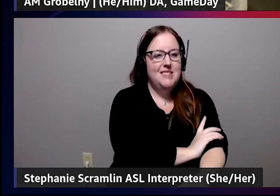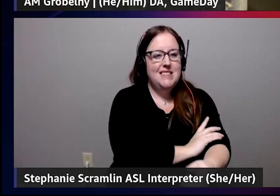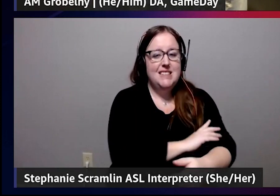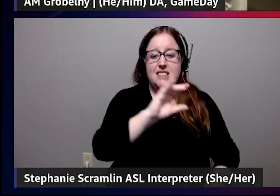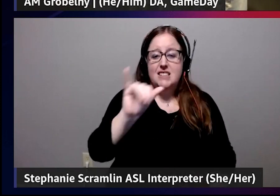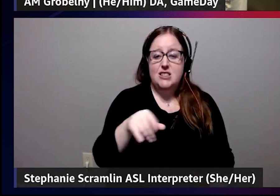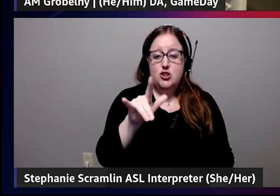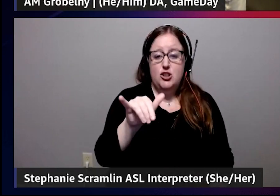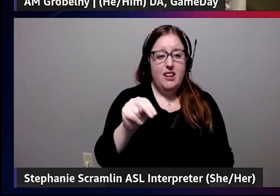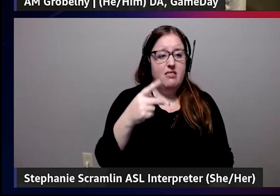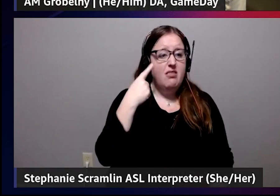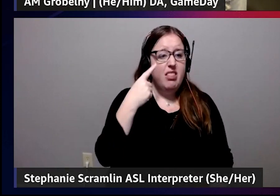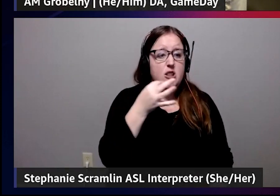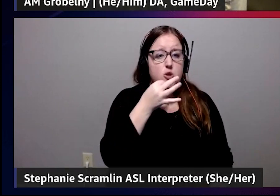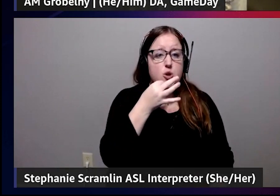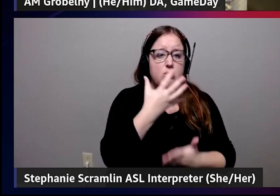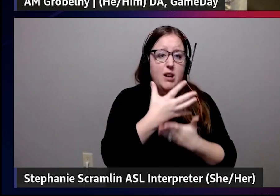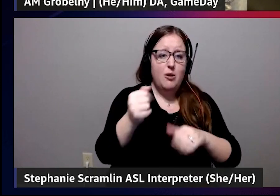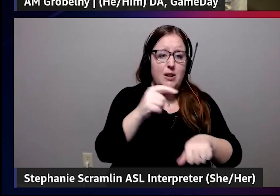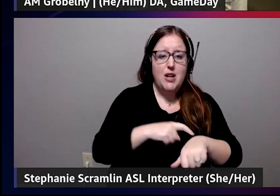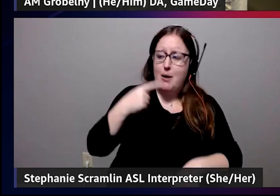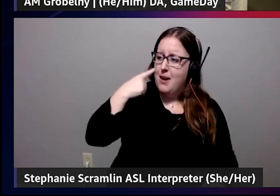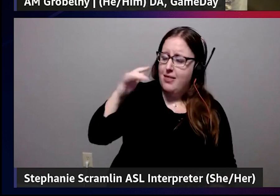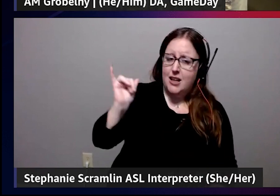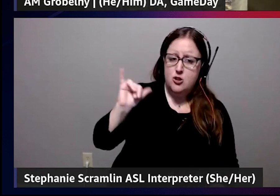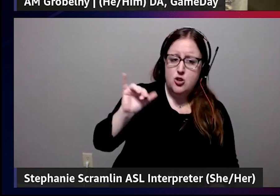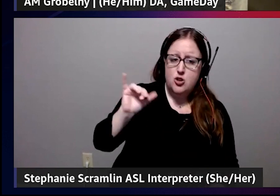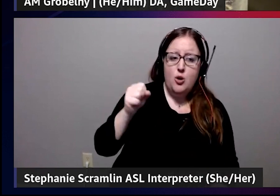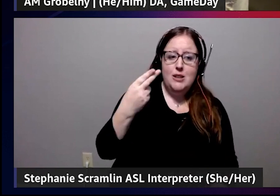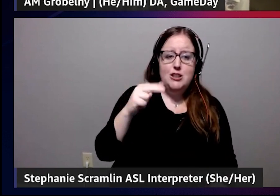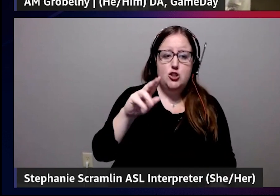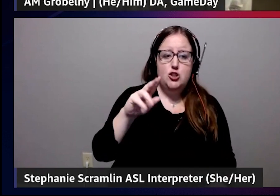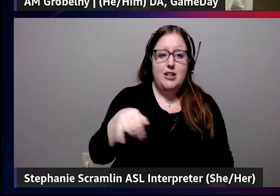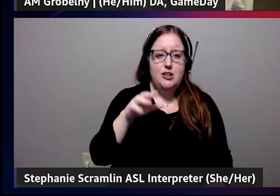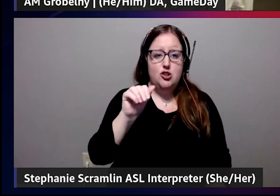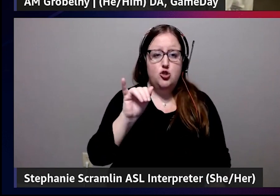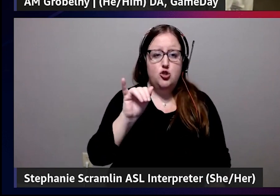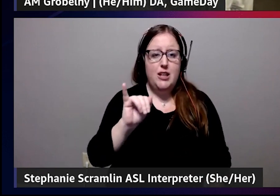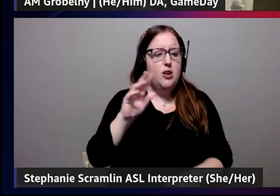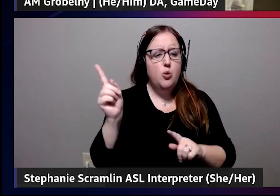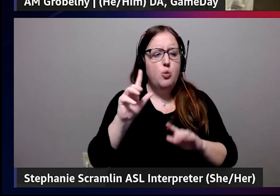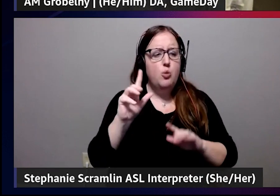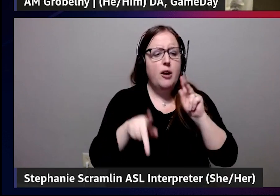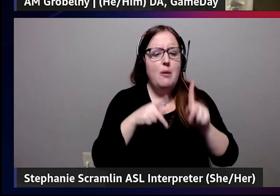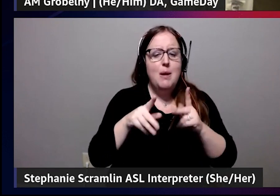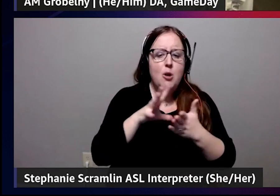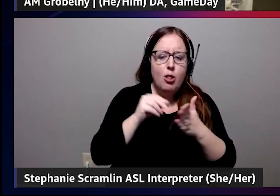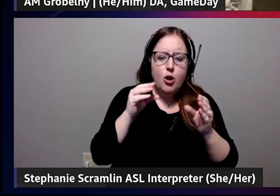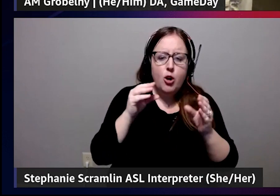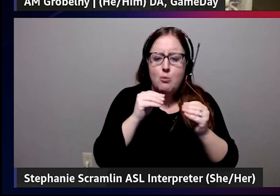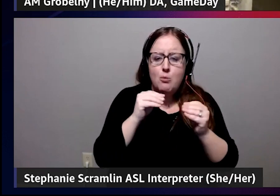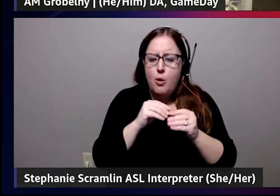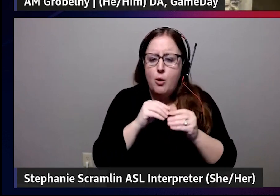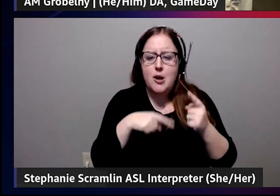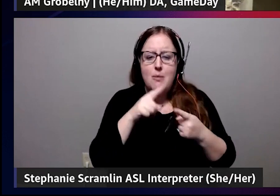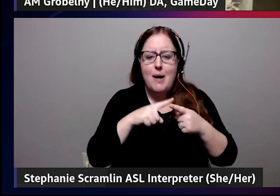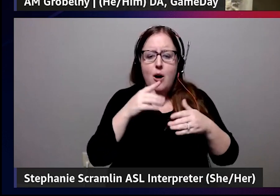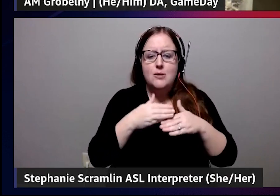almost at time. I think so too. Shinji, what's the best place where people can go to learn more and get started with